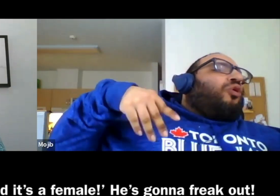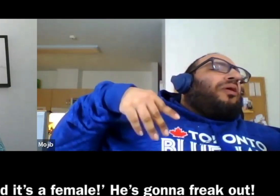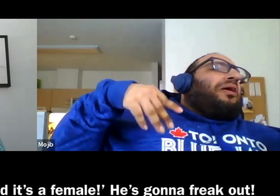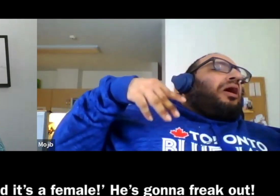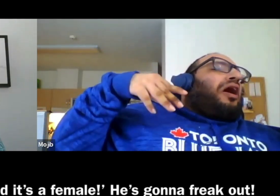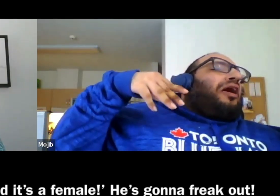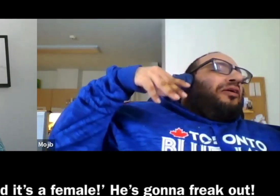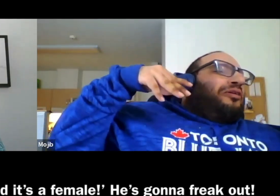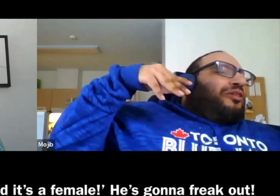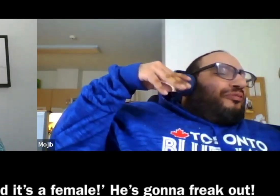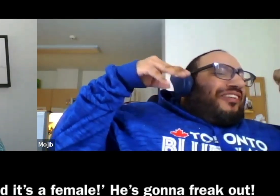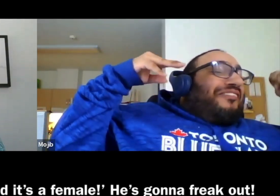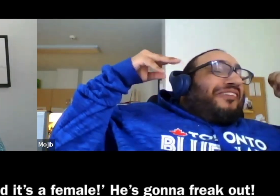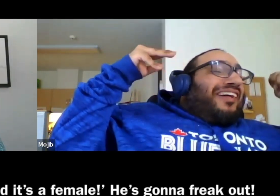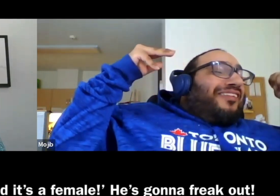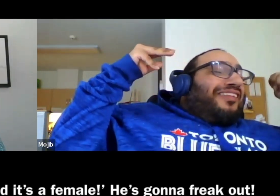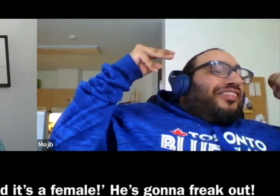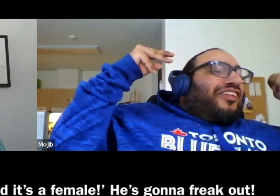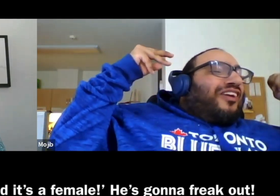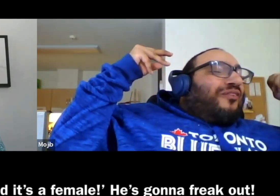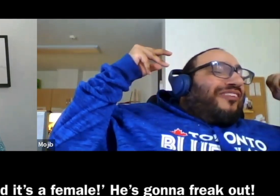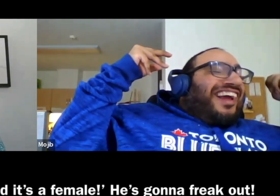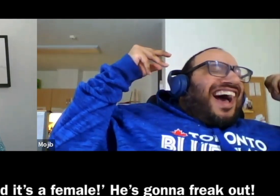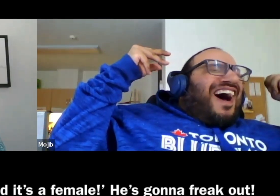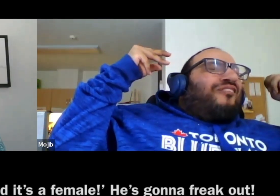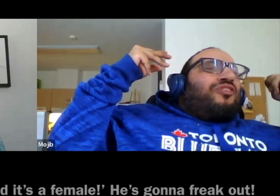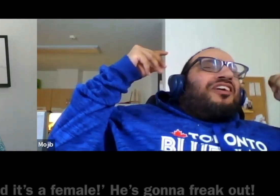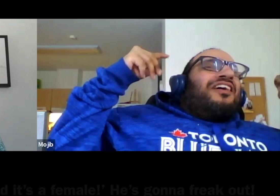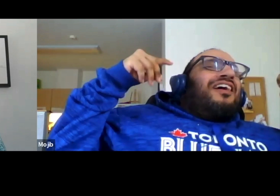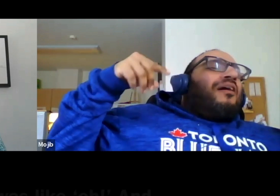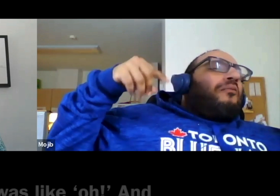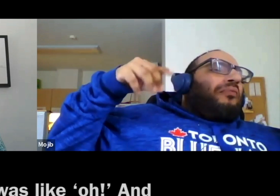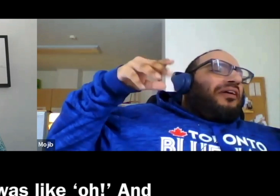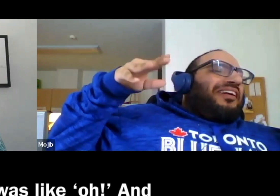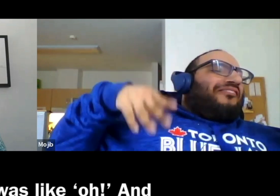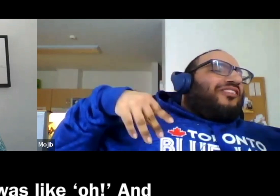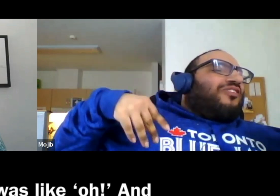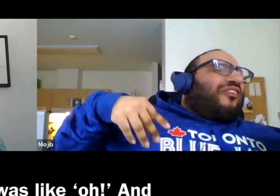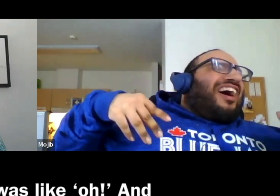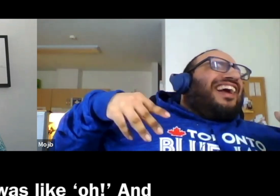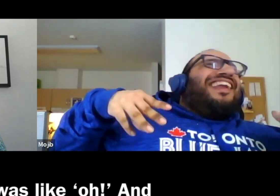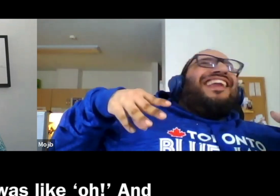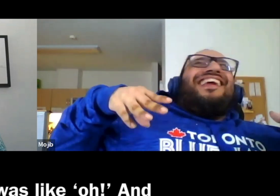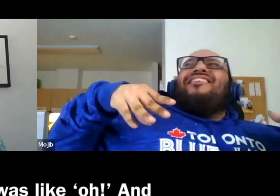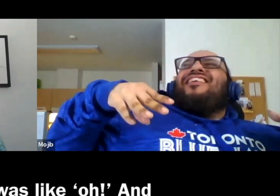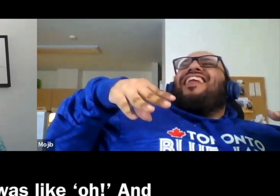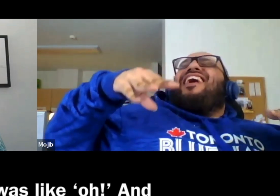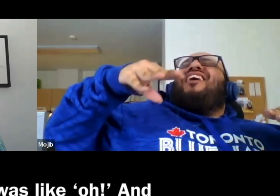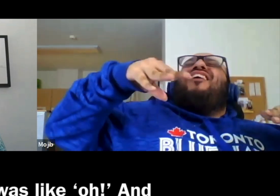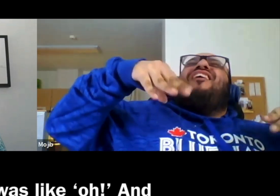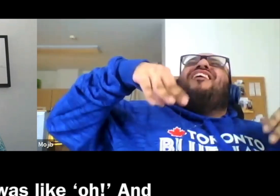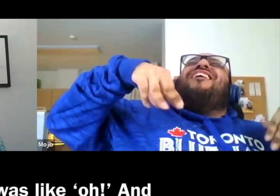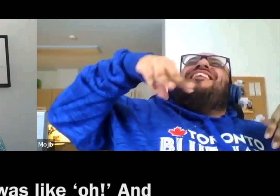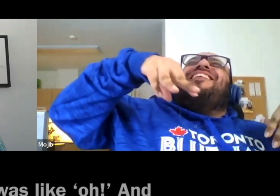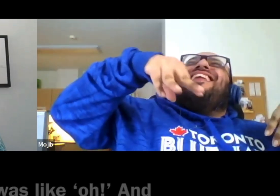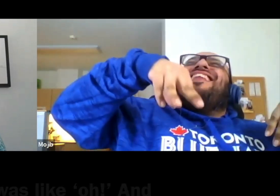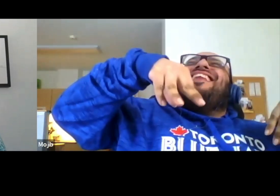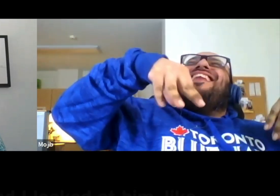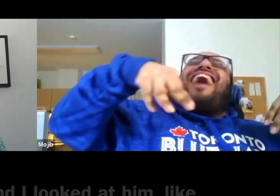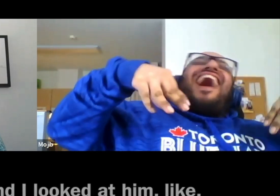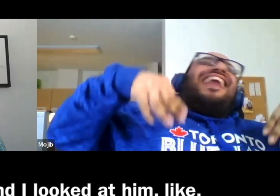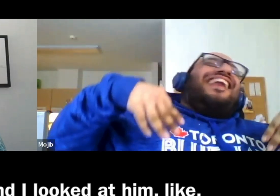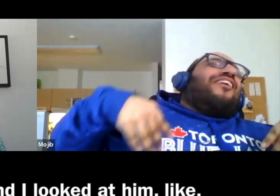thought, oh my God, it's a female. He's the but he was fine. He was like,